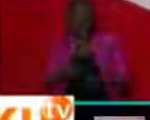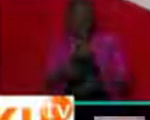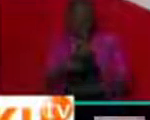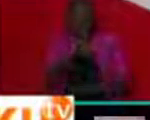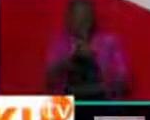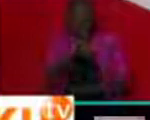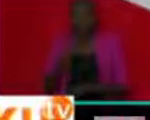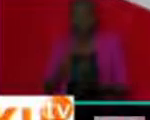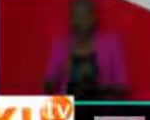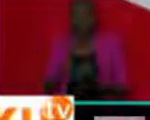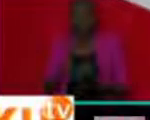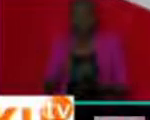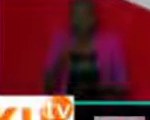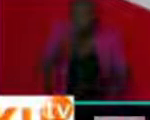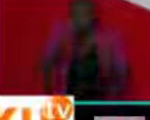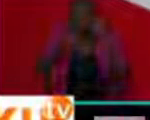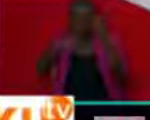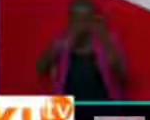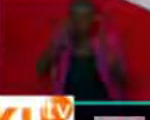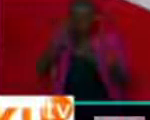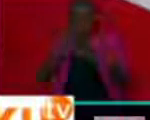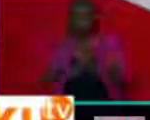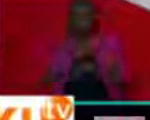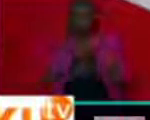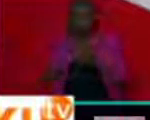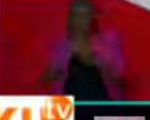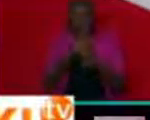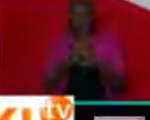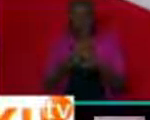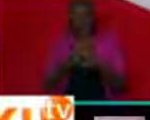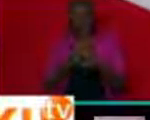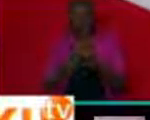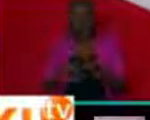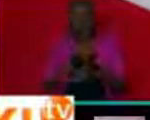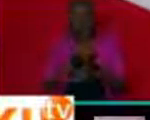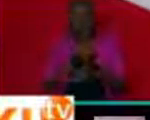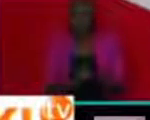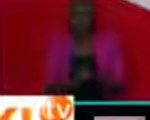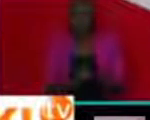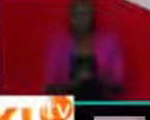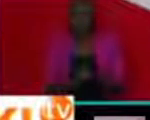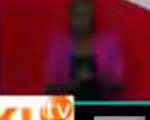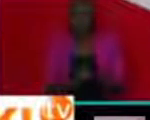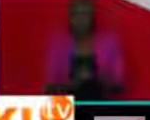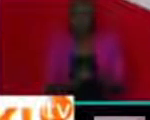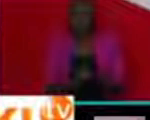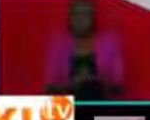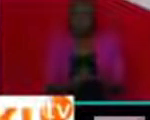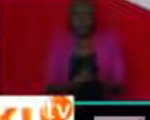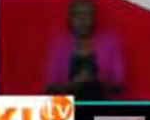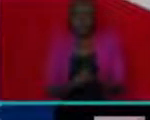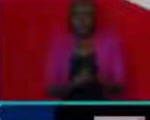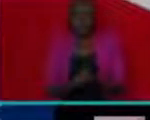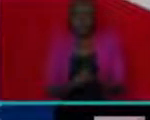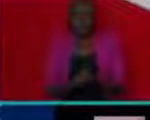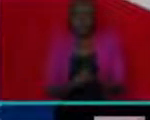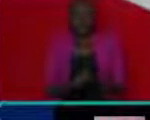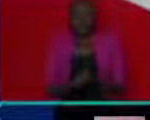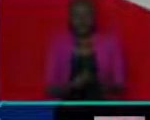the universities got what is called, I can call reciprocal